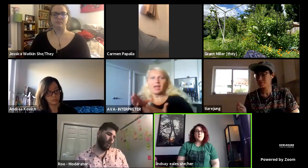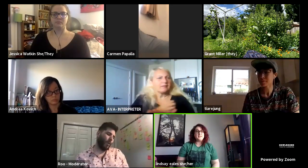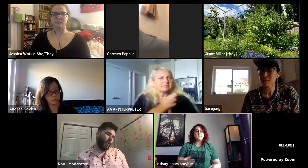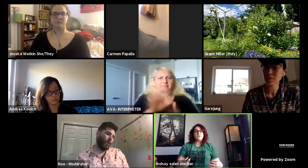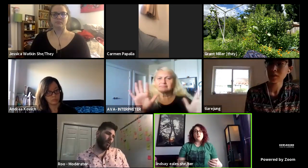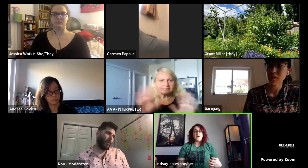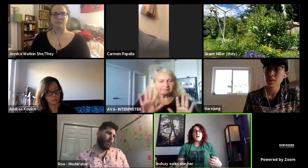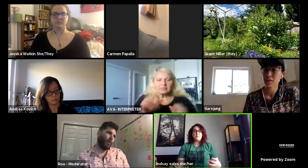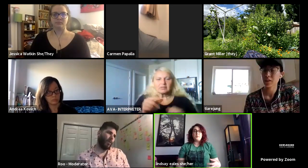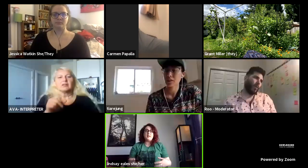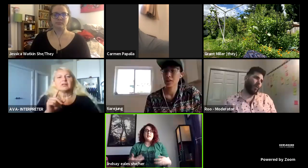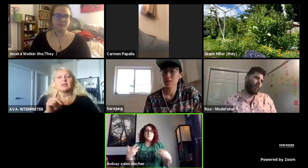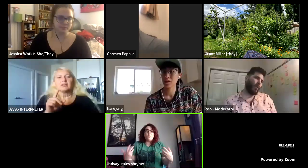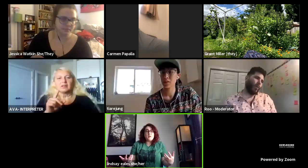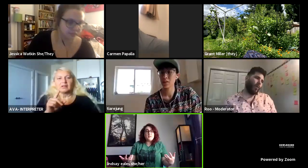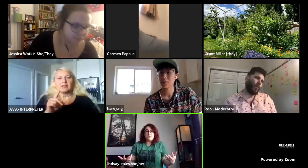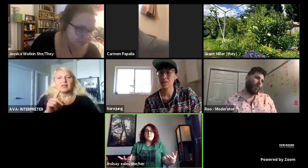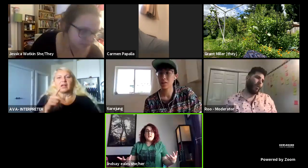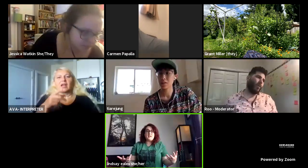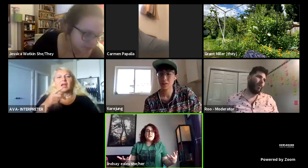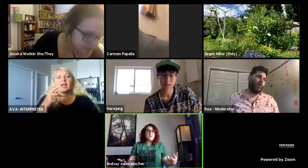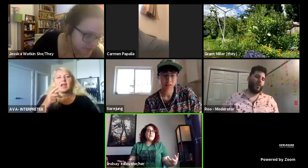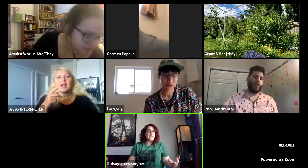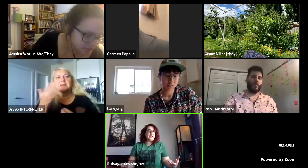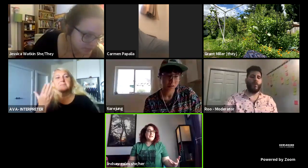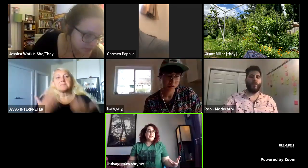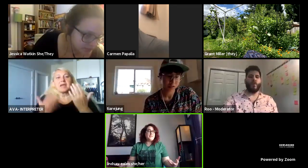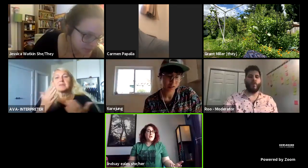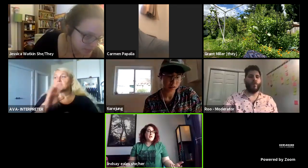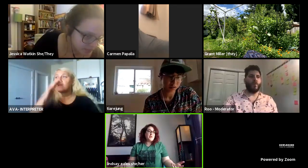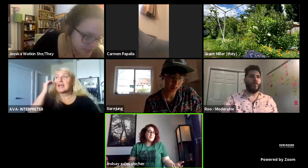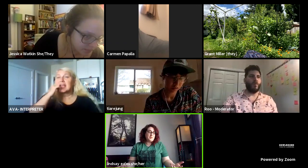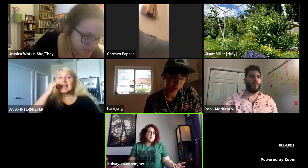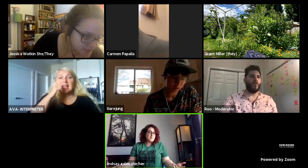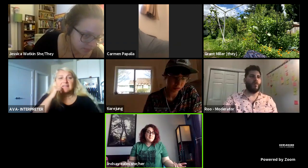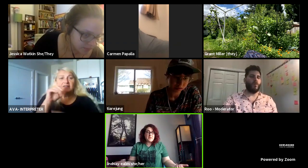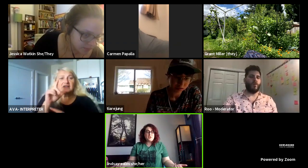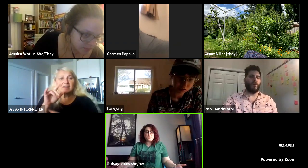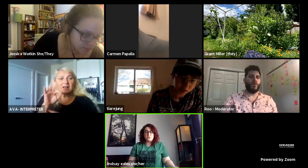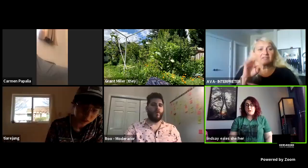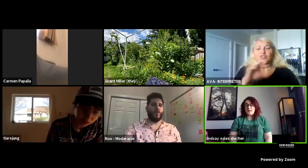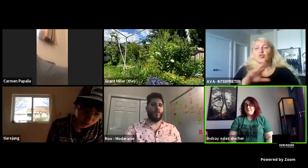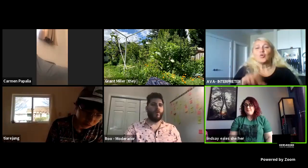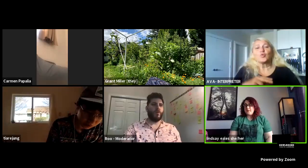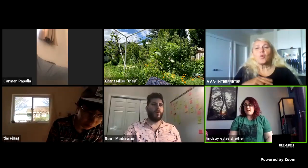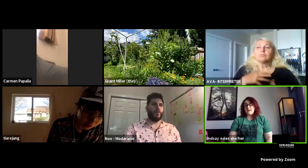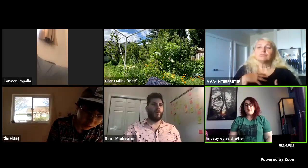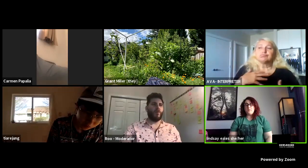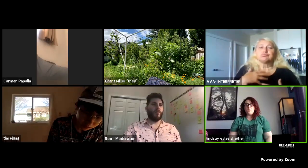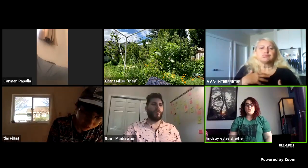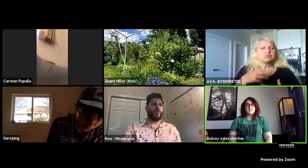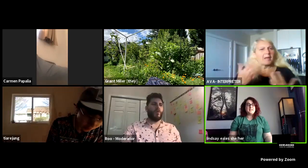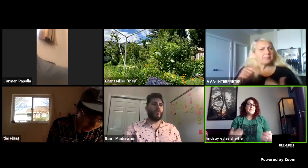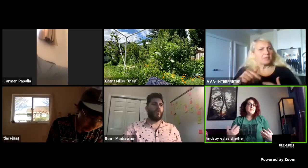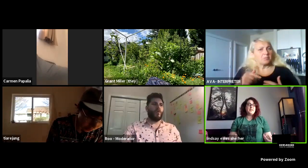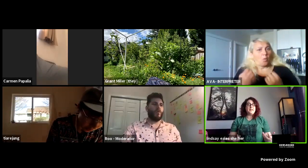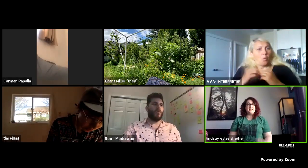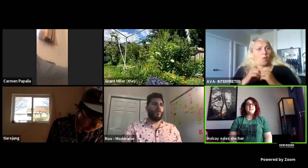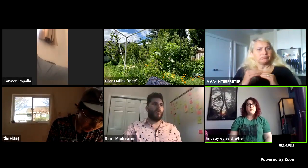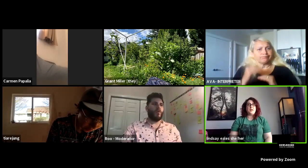or possibly try breathing in more than you might in your everyday life on in usual, or